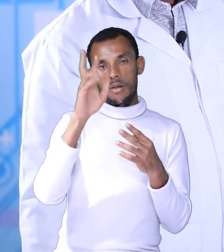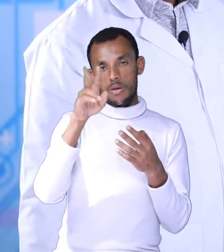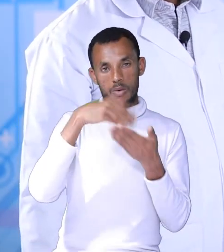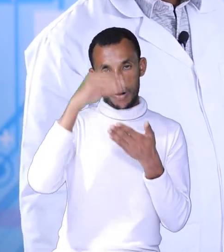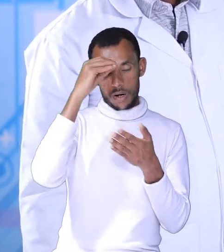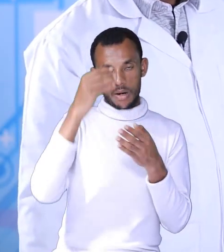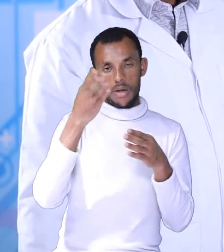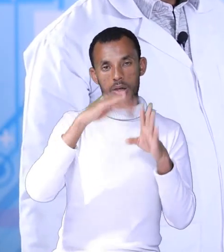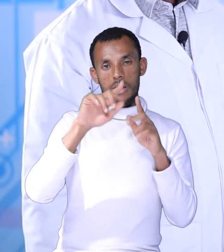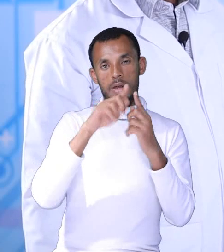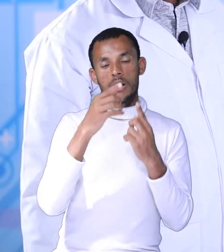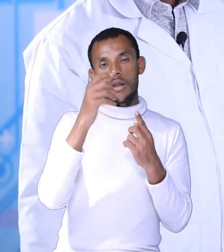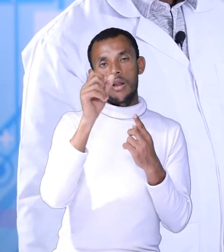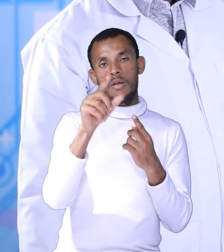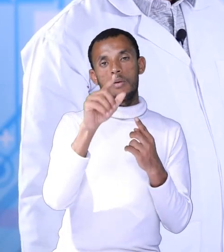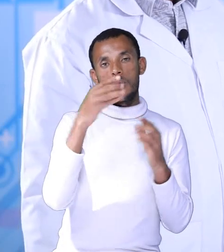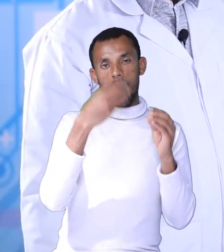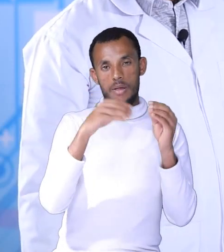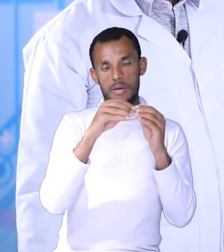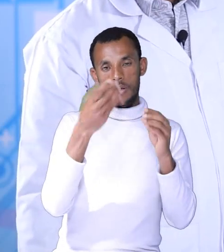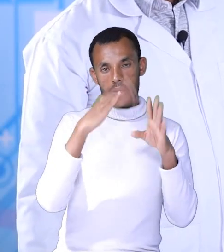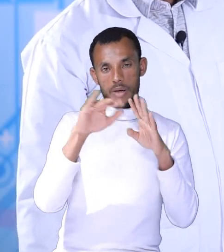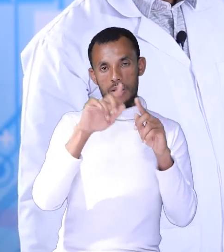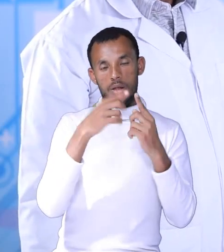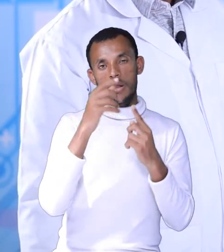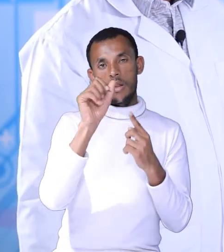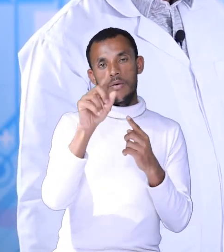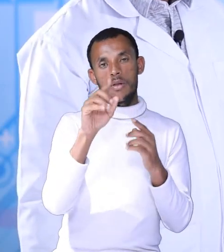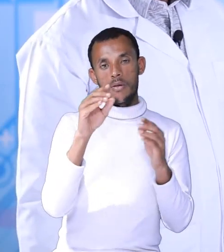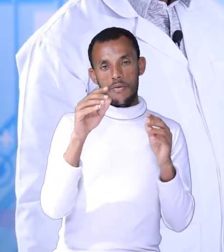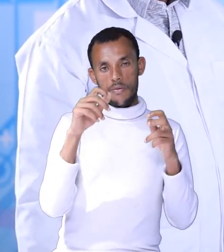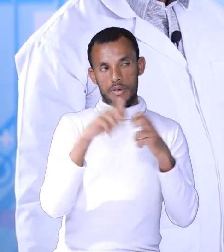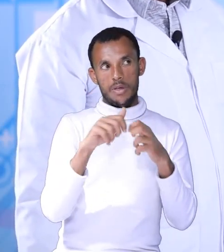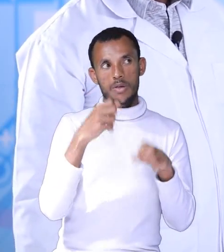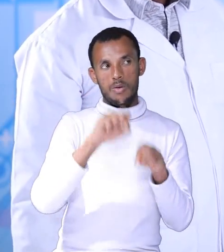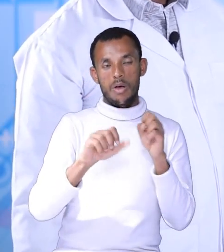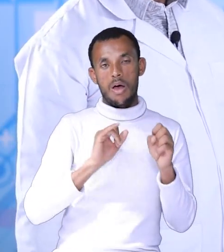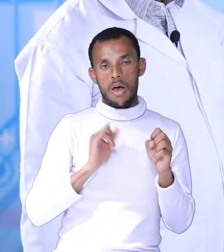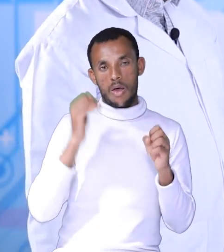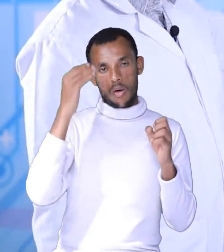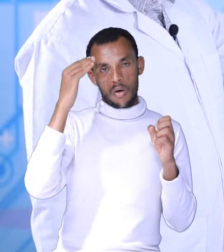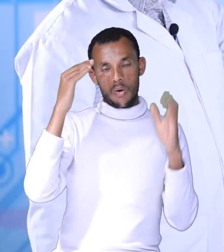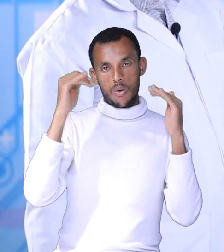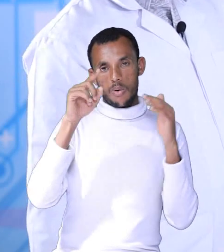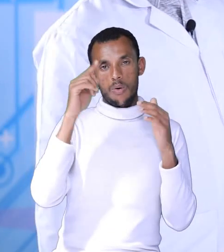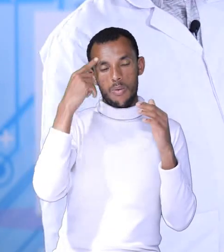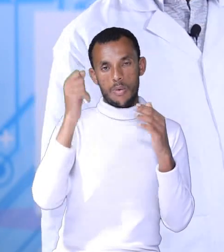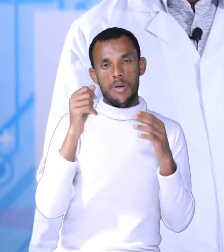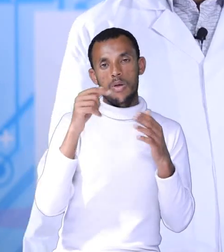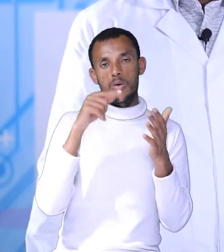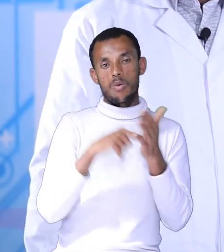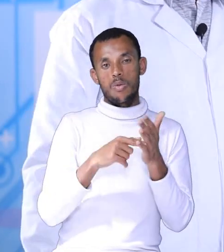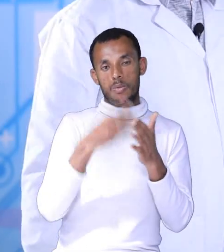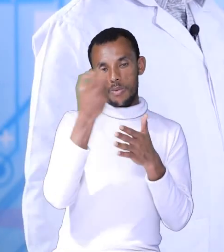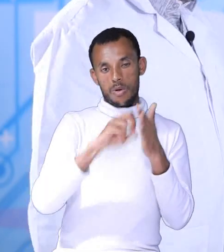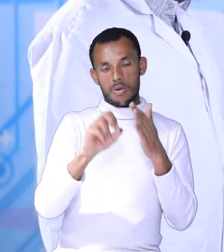11 mathematics, even in grade 11 physics also. So I hope you remember this. The dot product of